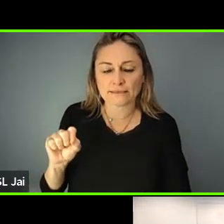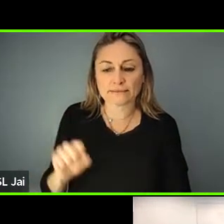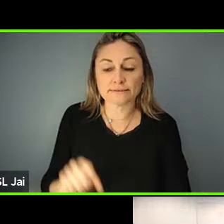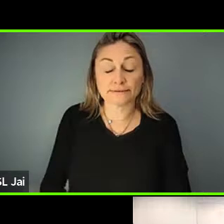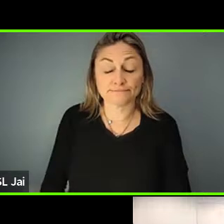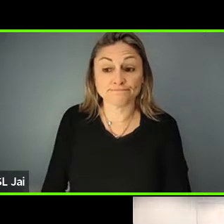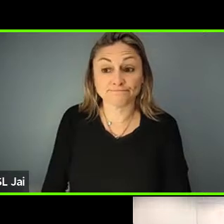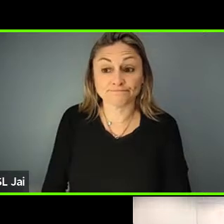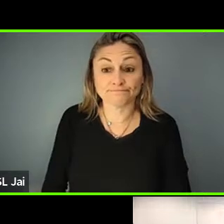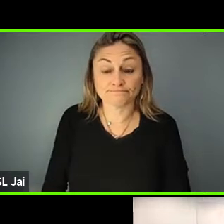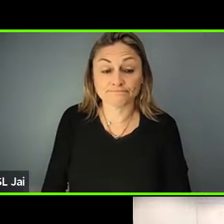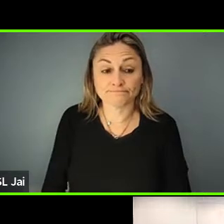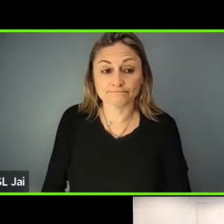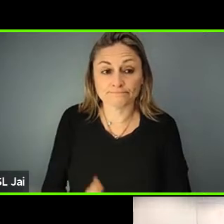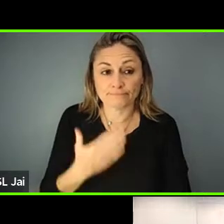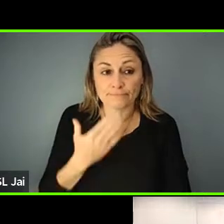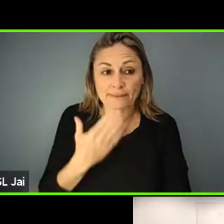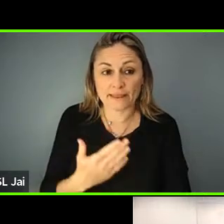Thank you, Greg.